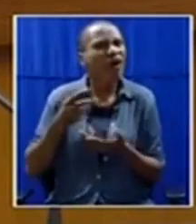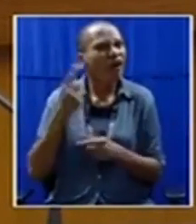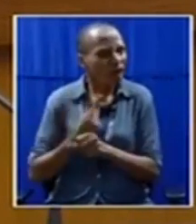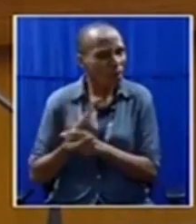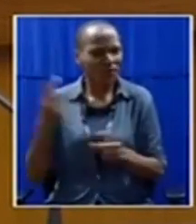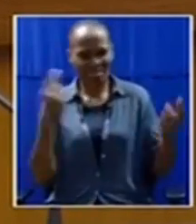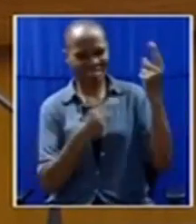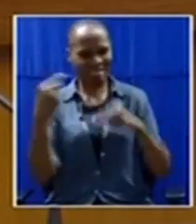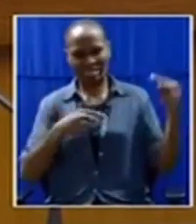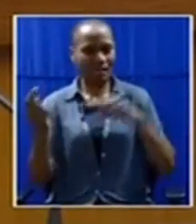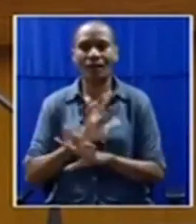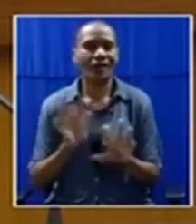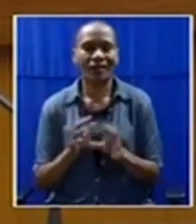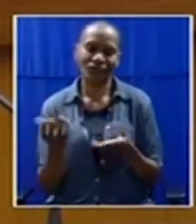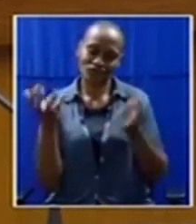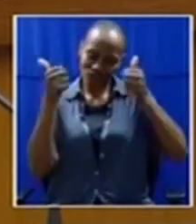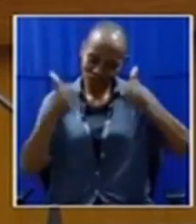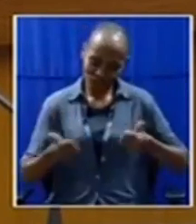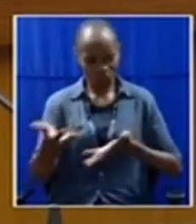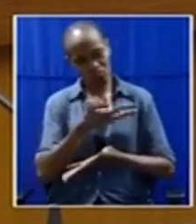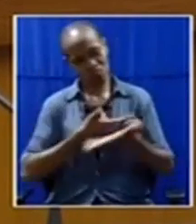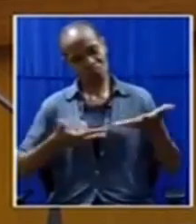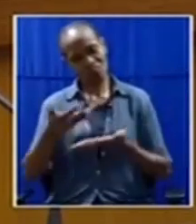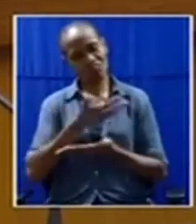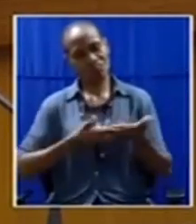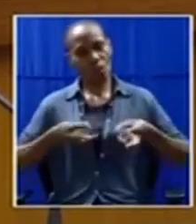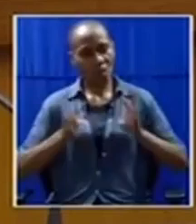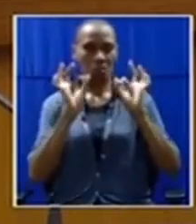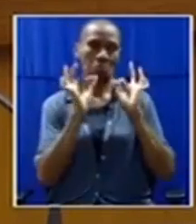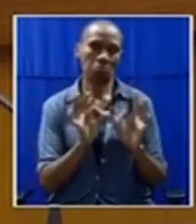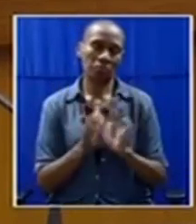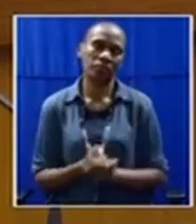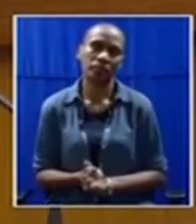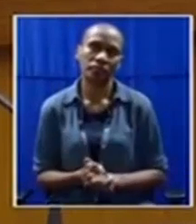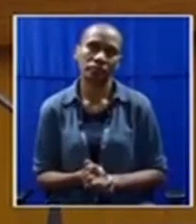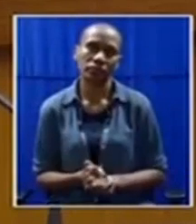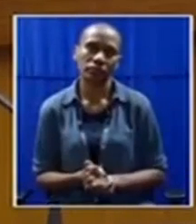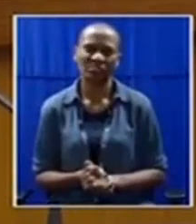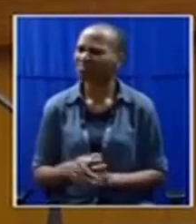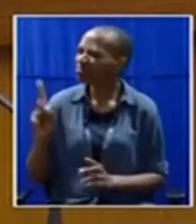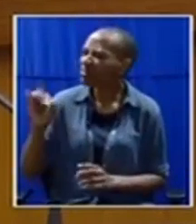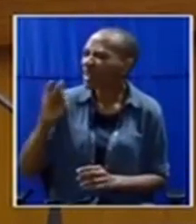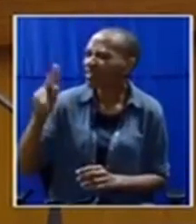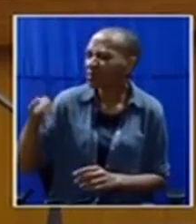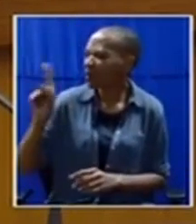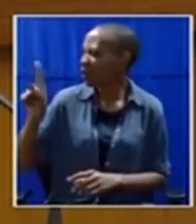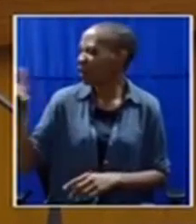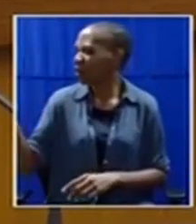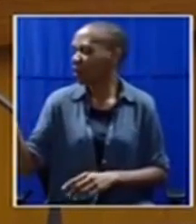fighting. What about the IFP?